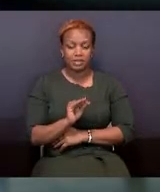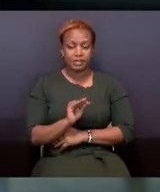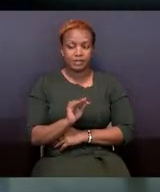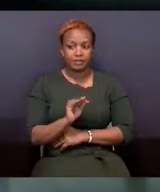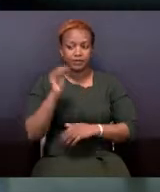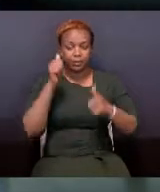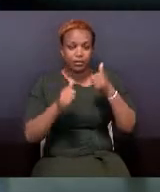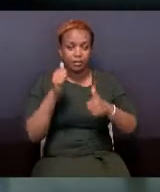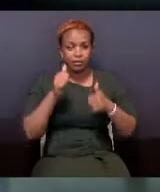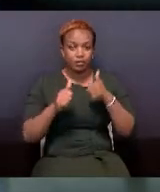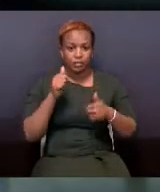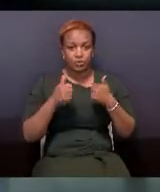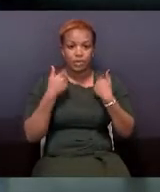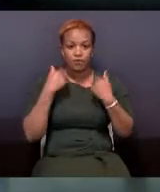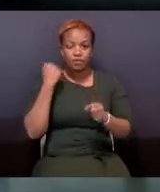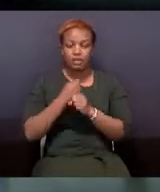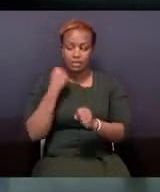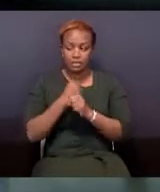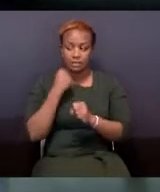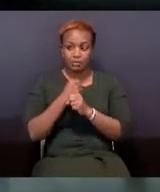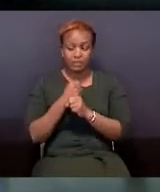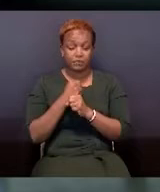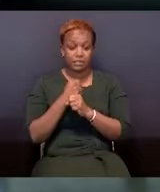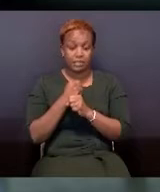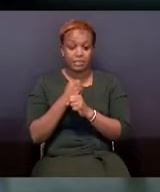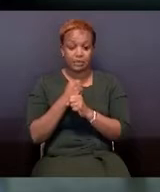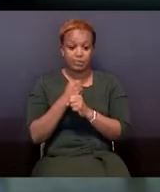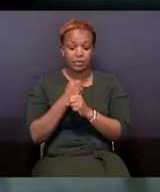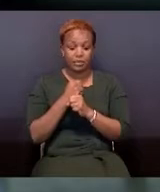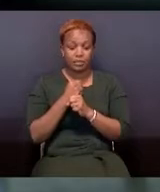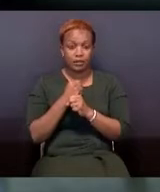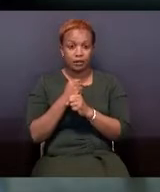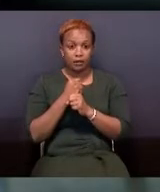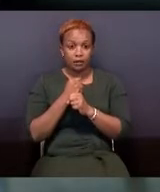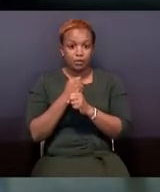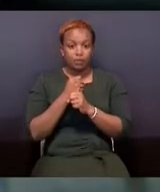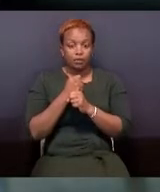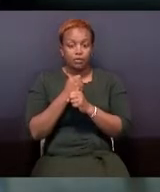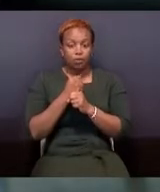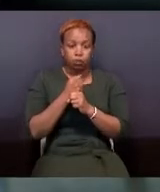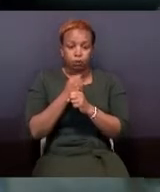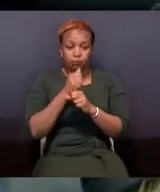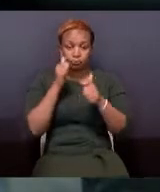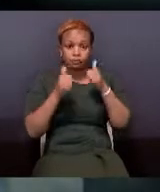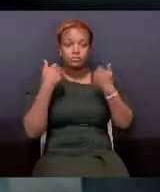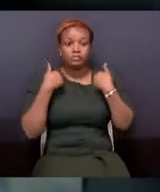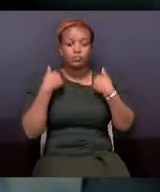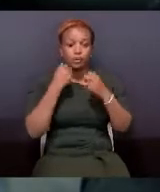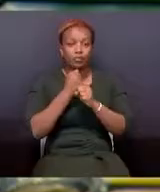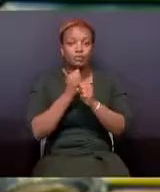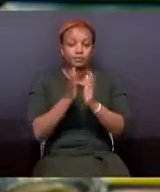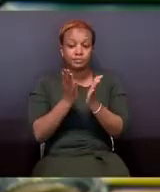Leadership University. We work with them to make sure that things get done. Thank you very much, Mr.